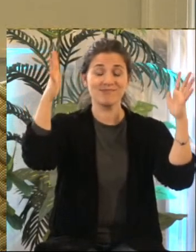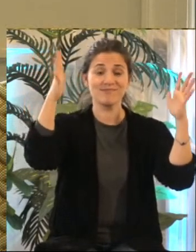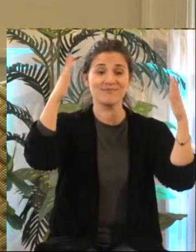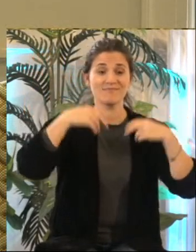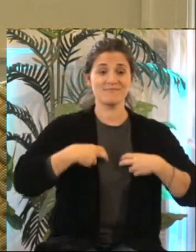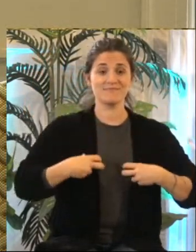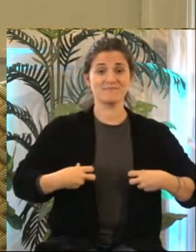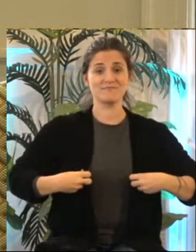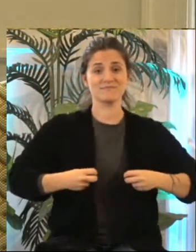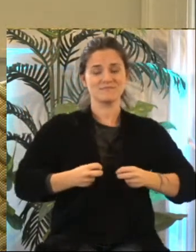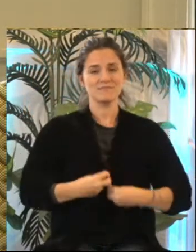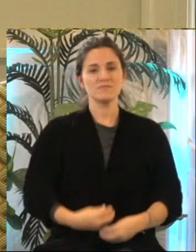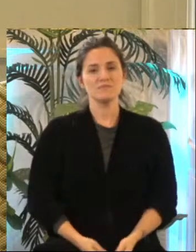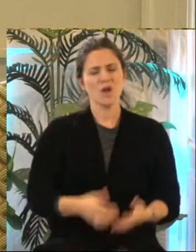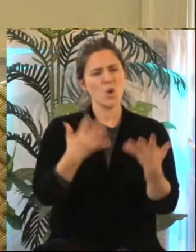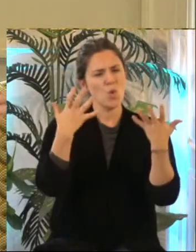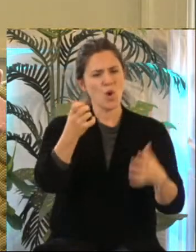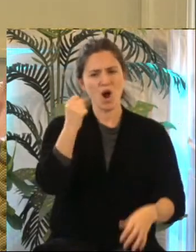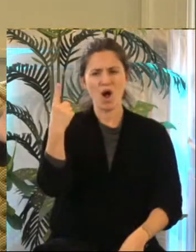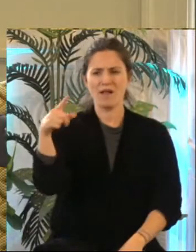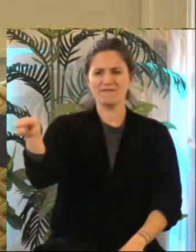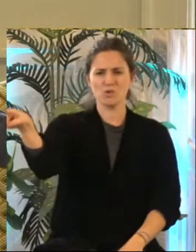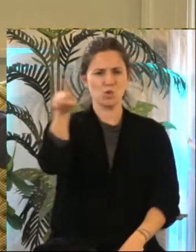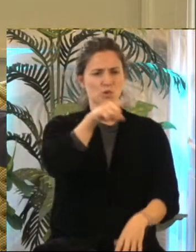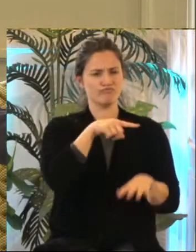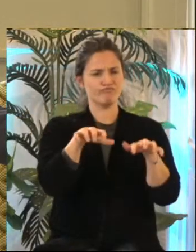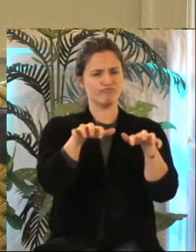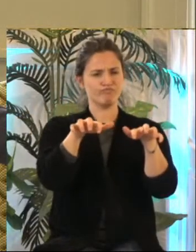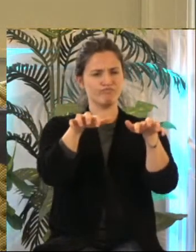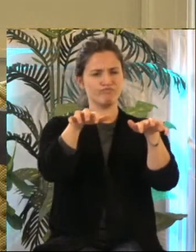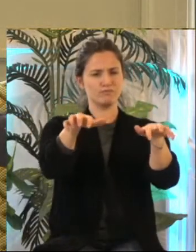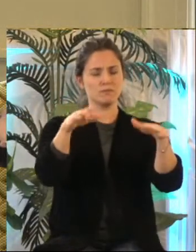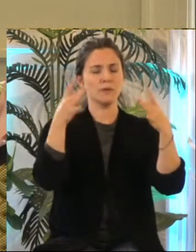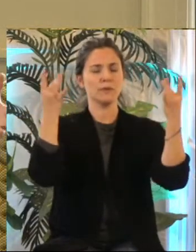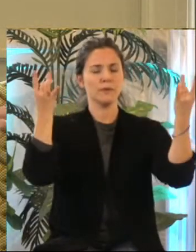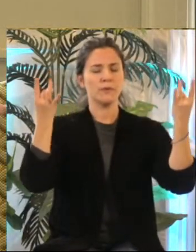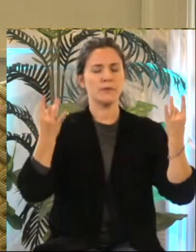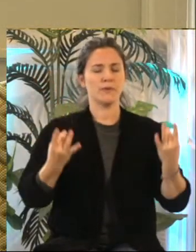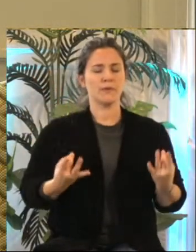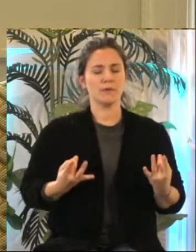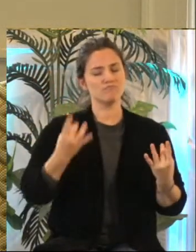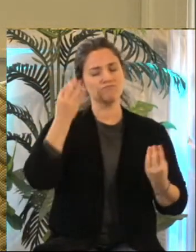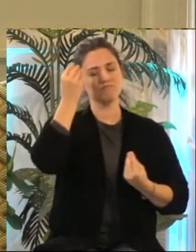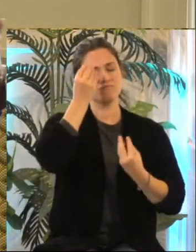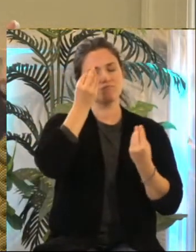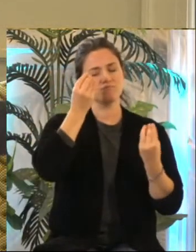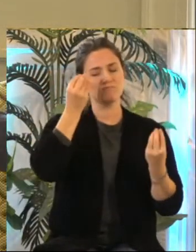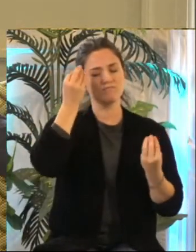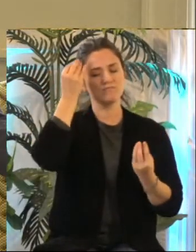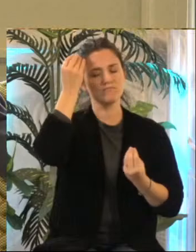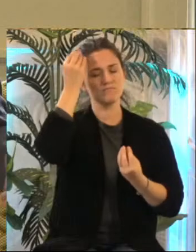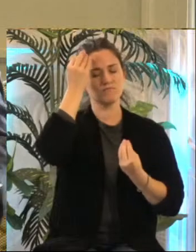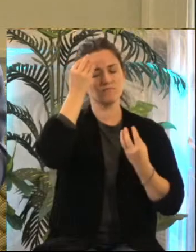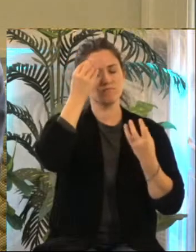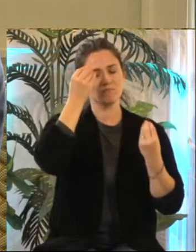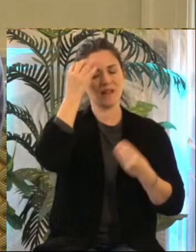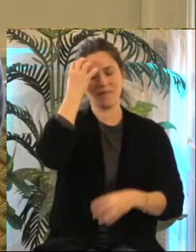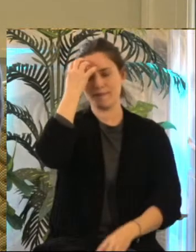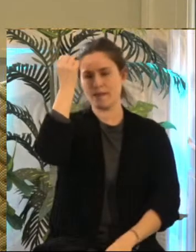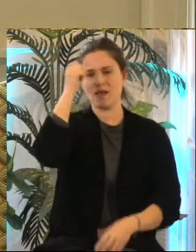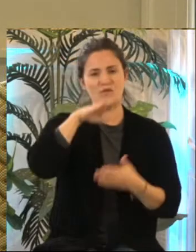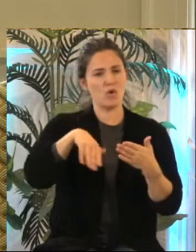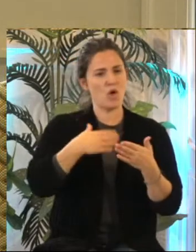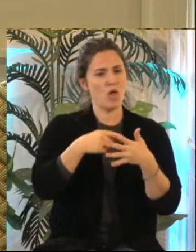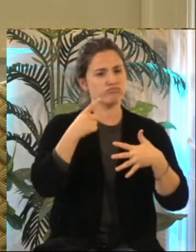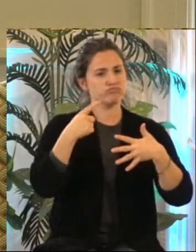Let's take a moment in silence just to hold all of this. This is a lot to hold, and there's a lot going on in each of our lives and